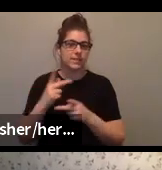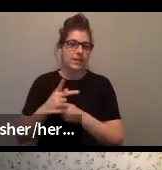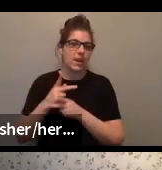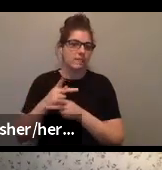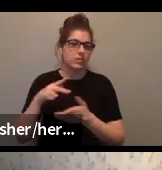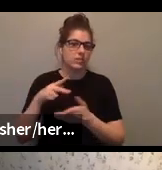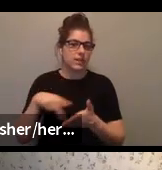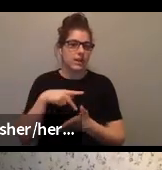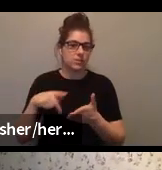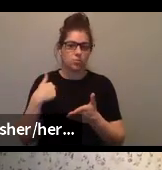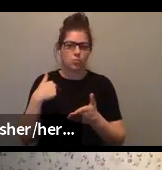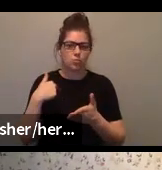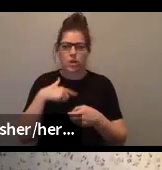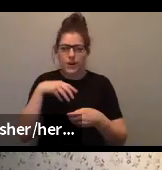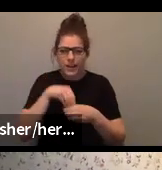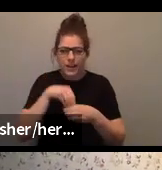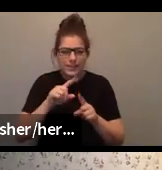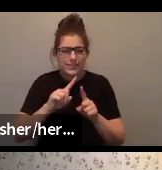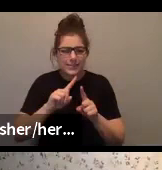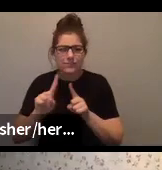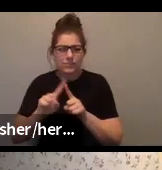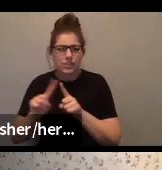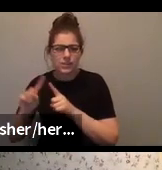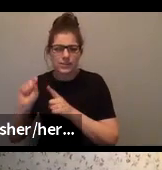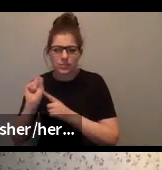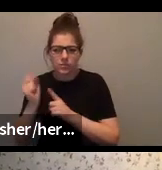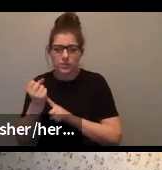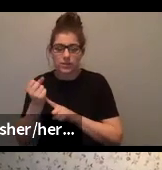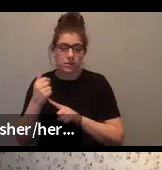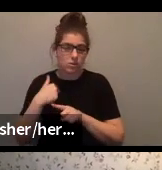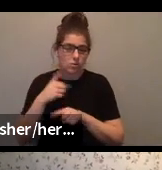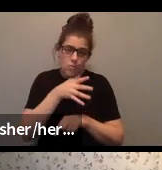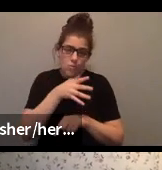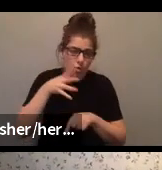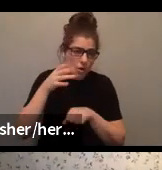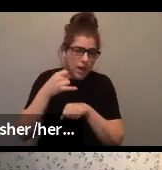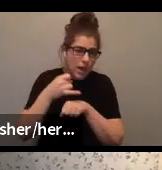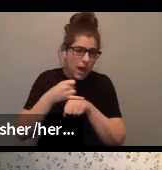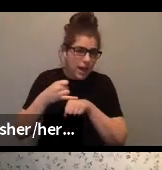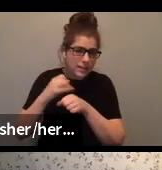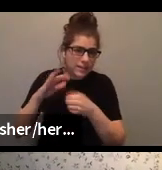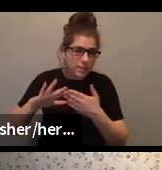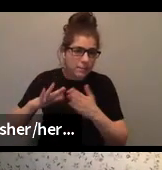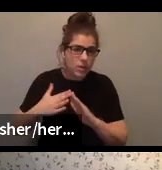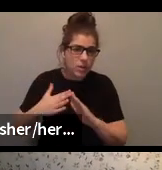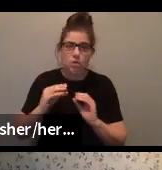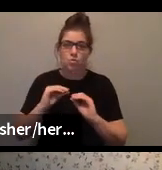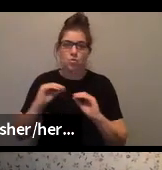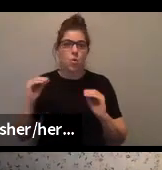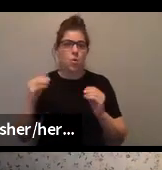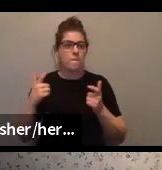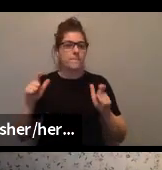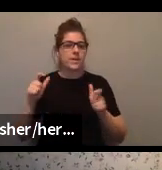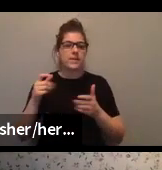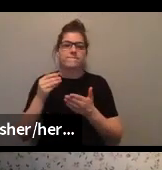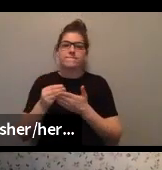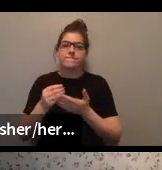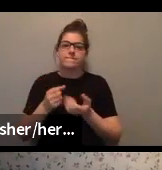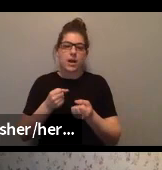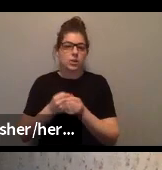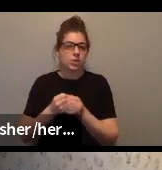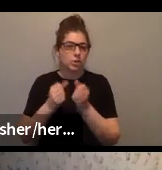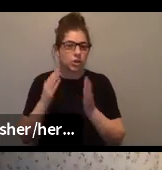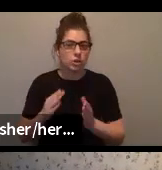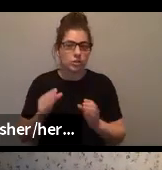different situations. I'm in a rural island community, you know, which has no major funders. So it's